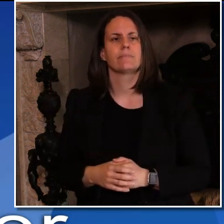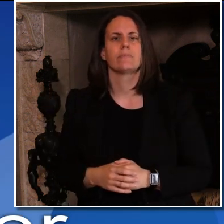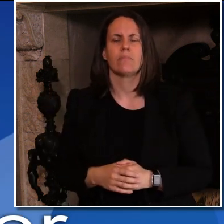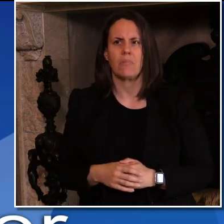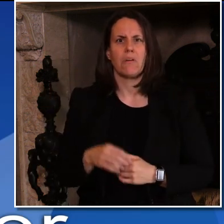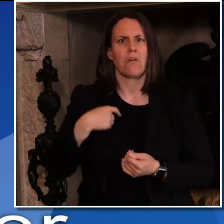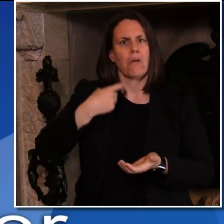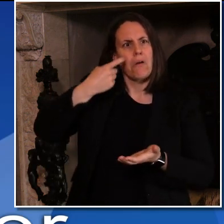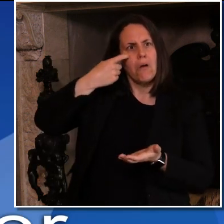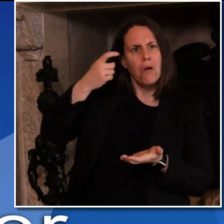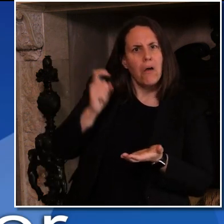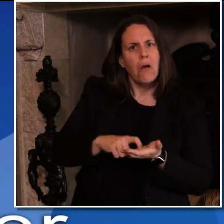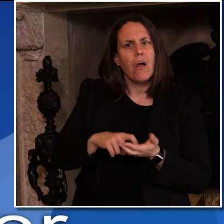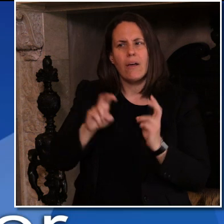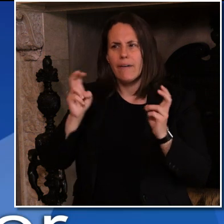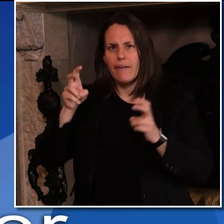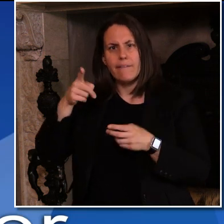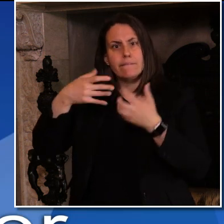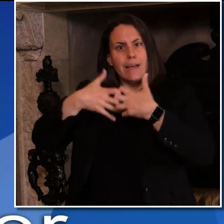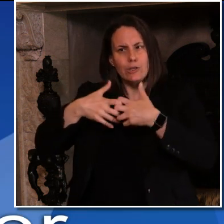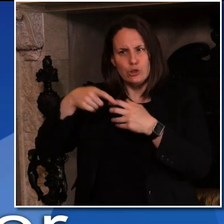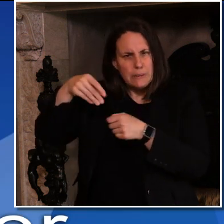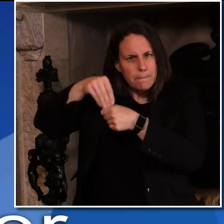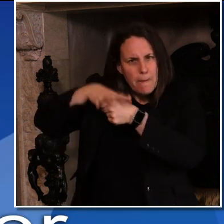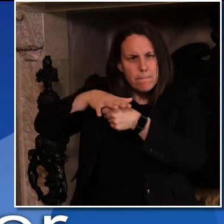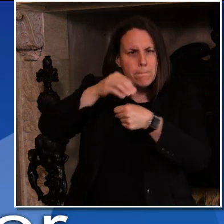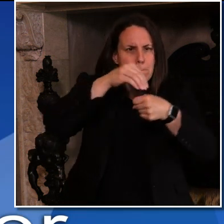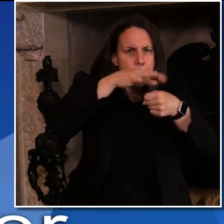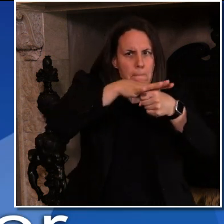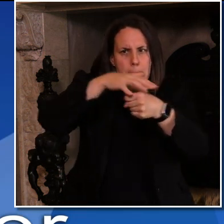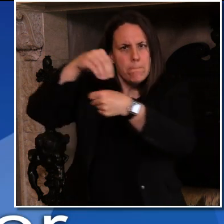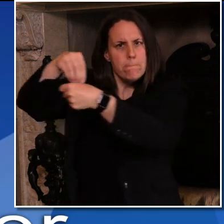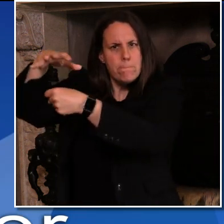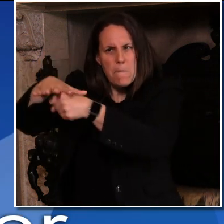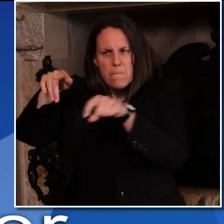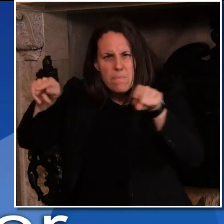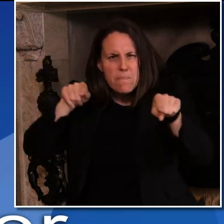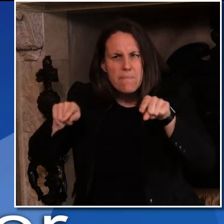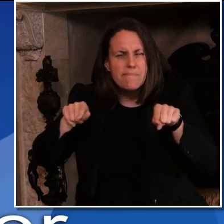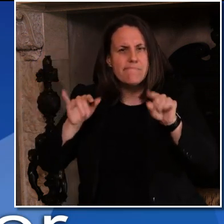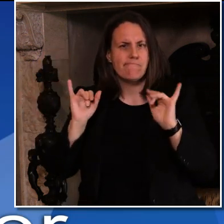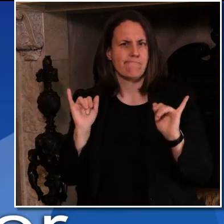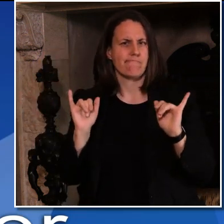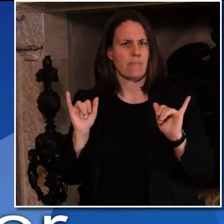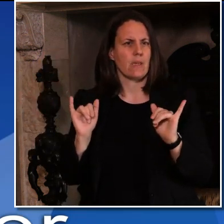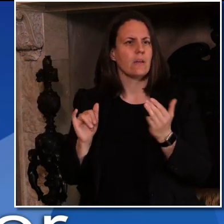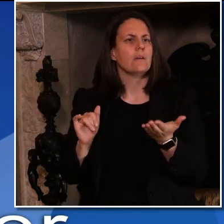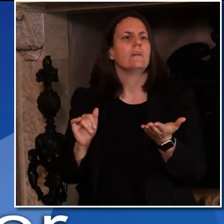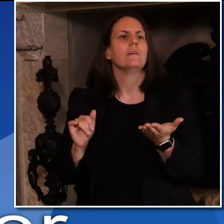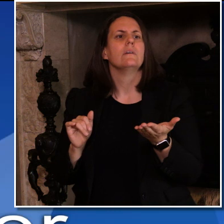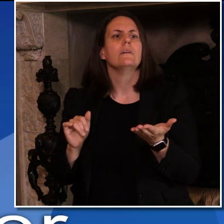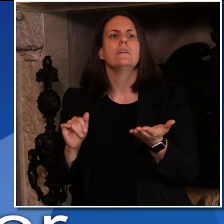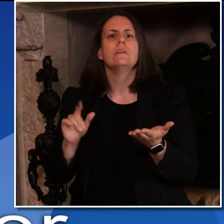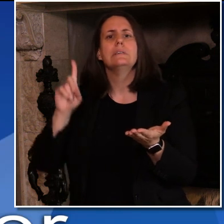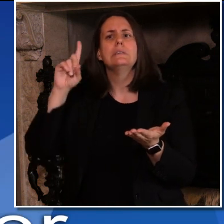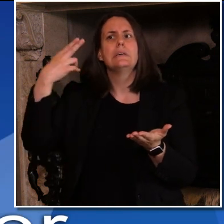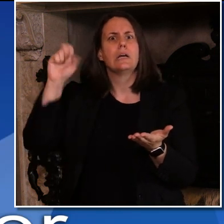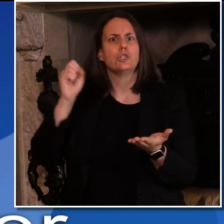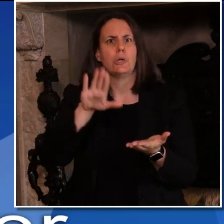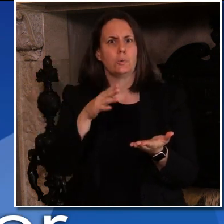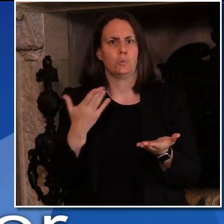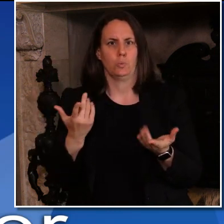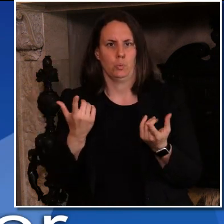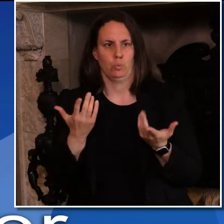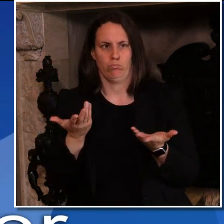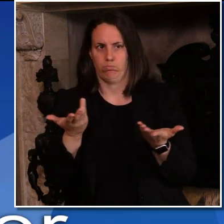wanted to get a general sense of is the state, the Department of Health Services, taking any additional steps, any